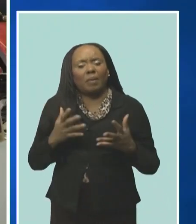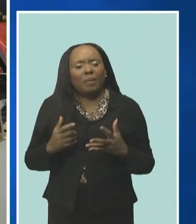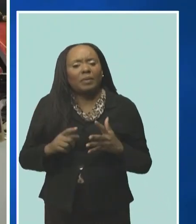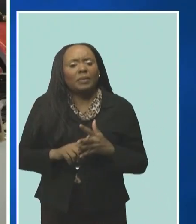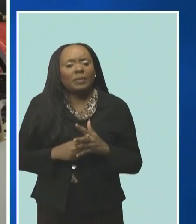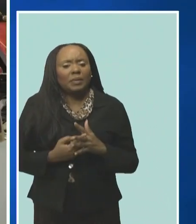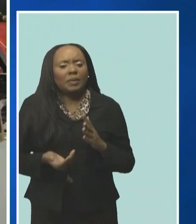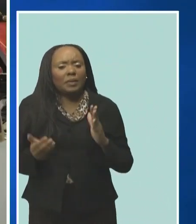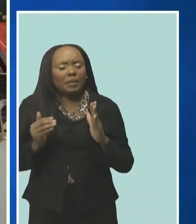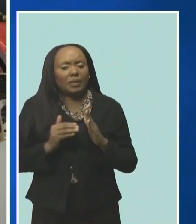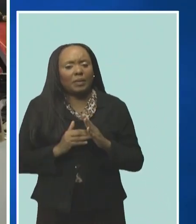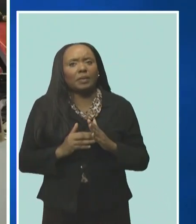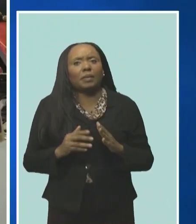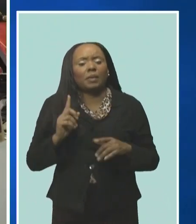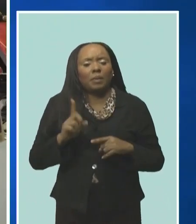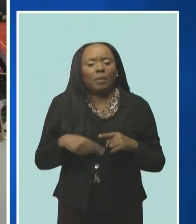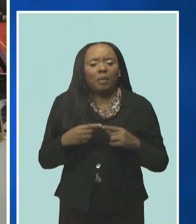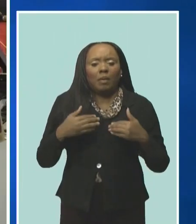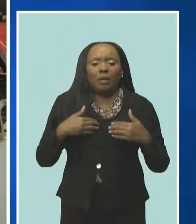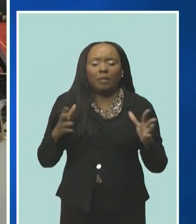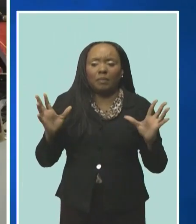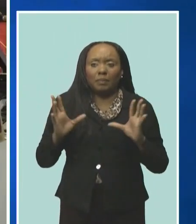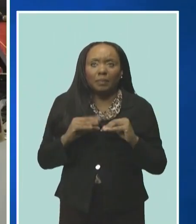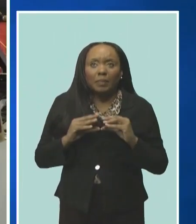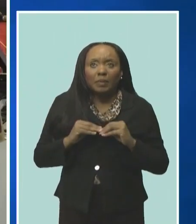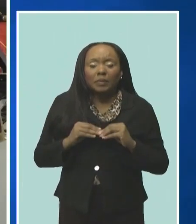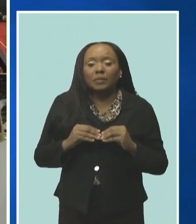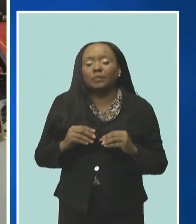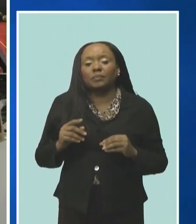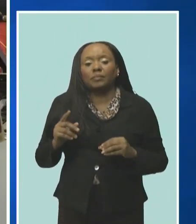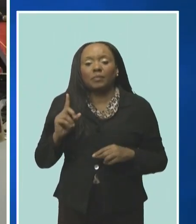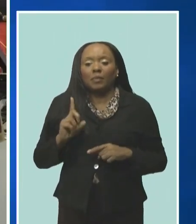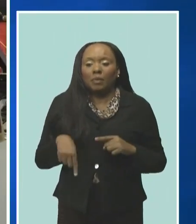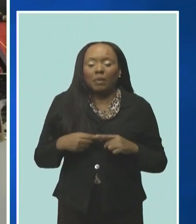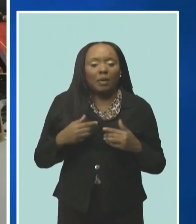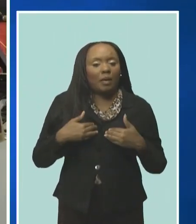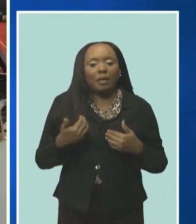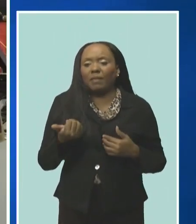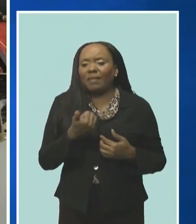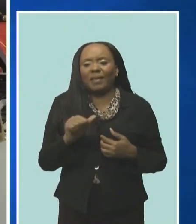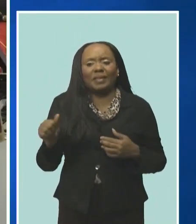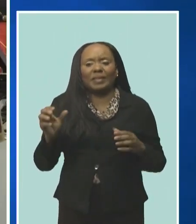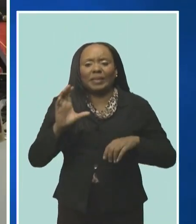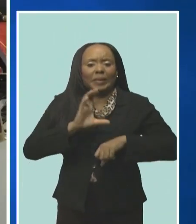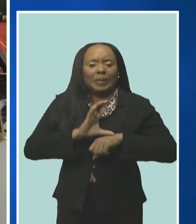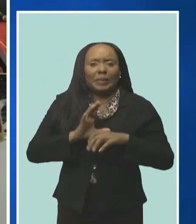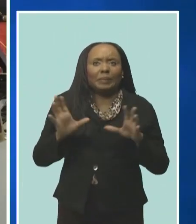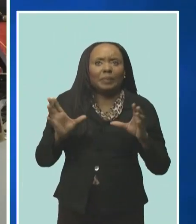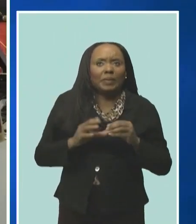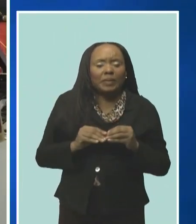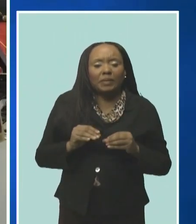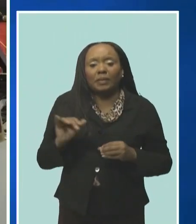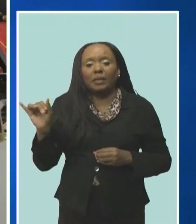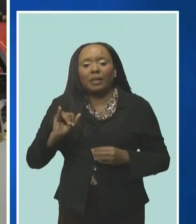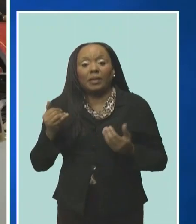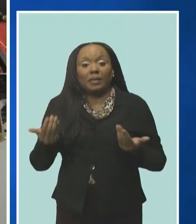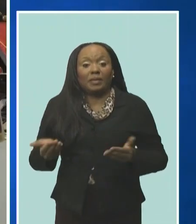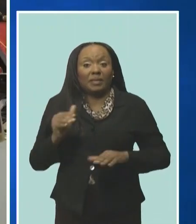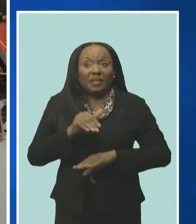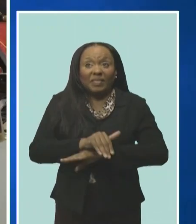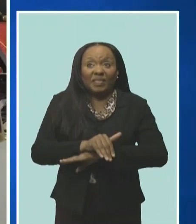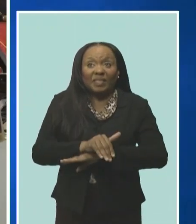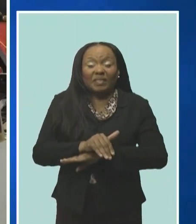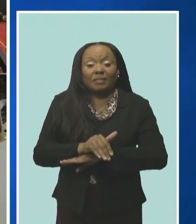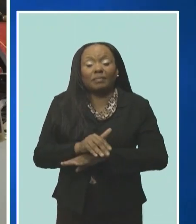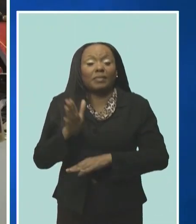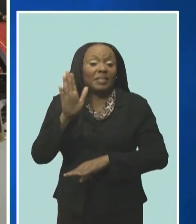have our battalion meetings, when we have our deanery meetings, and even as we do this evening, where we invite the